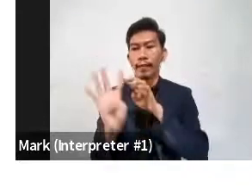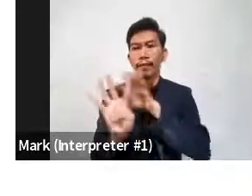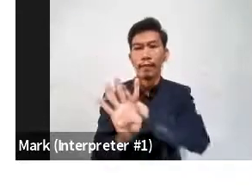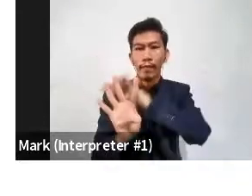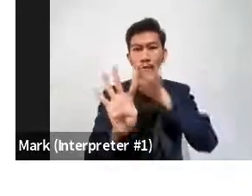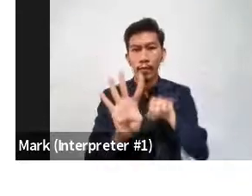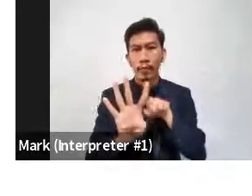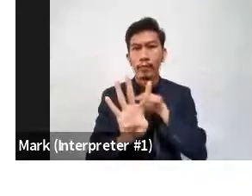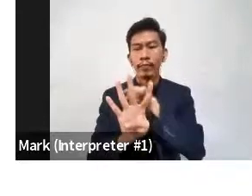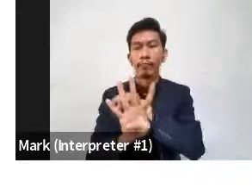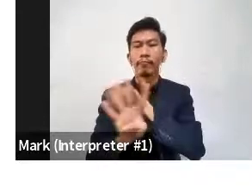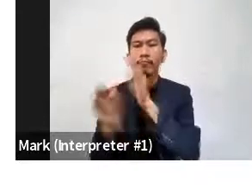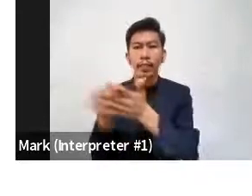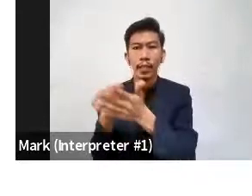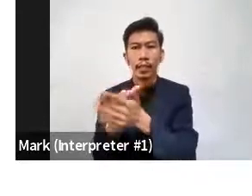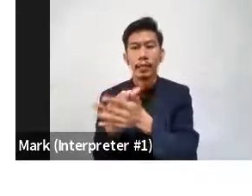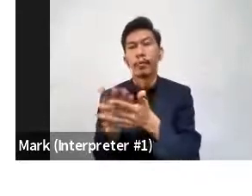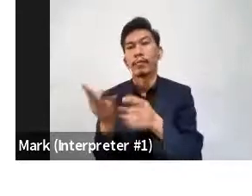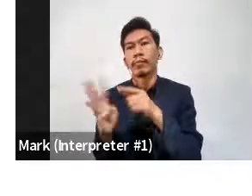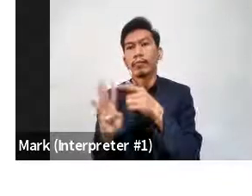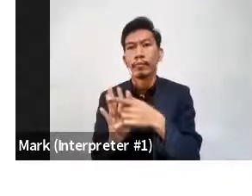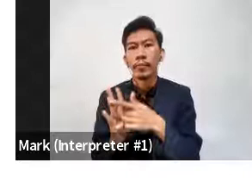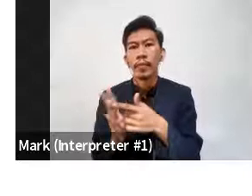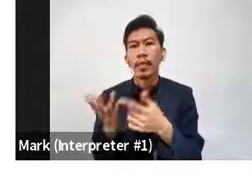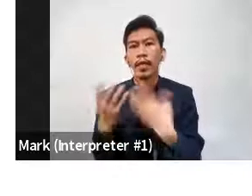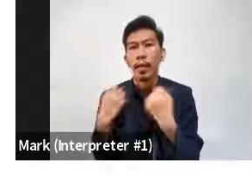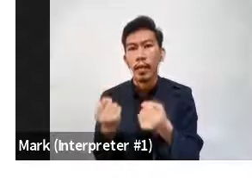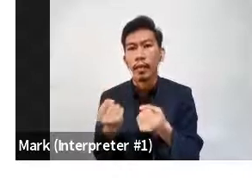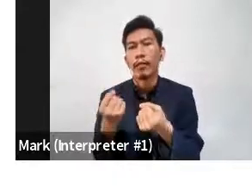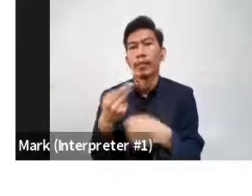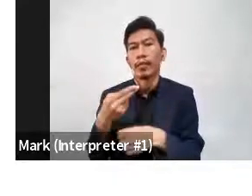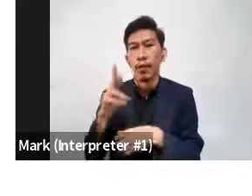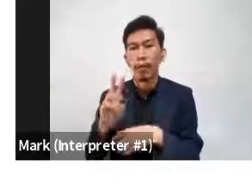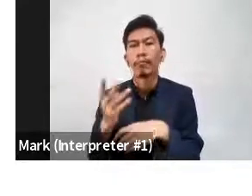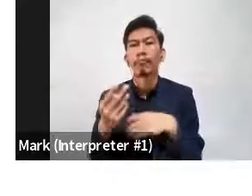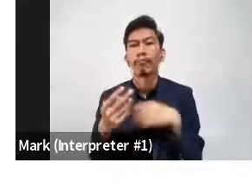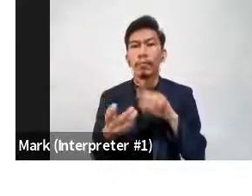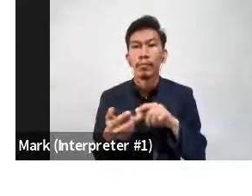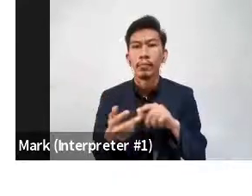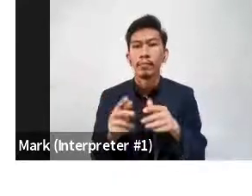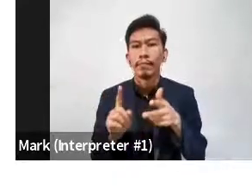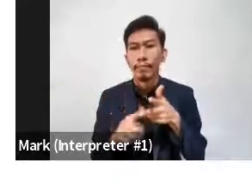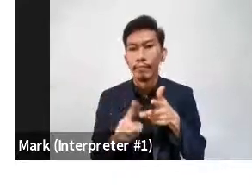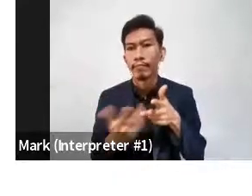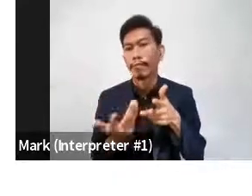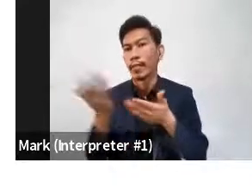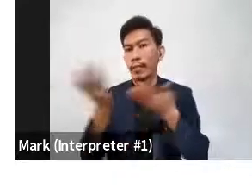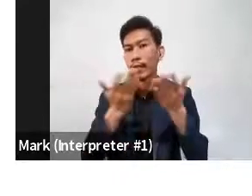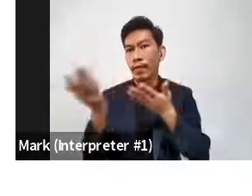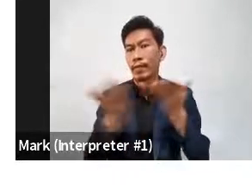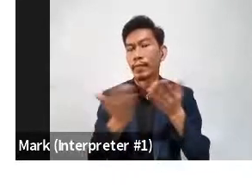issues in financing, there are issues in health, human resources, there are issues in service delivery, and issues